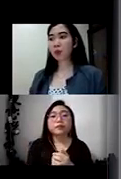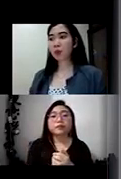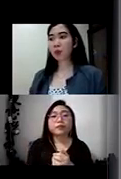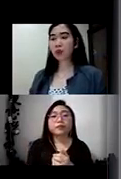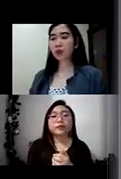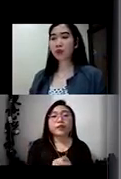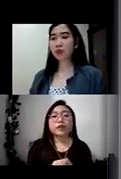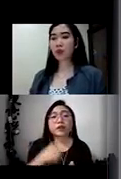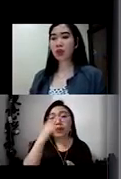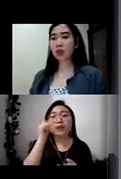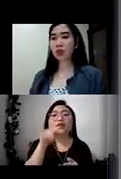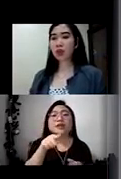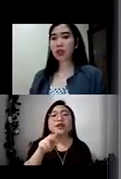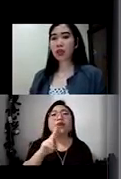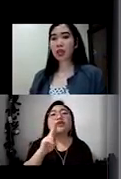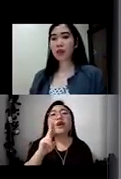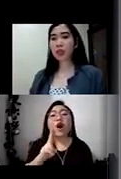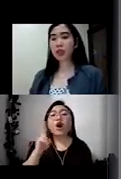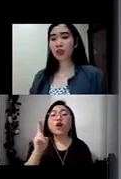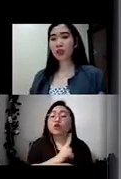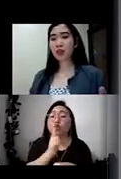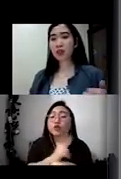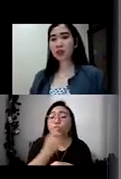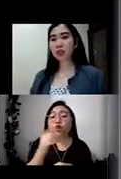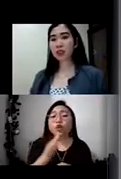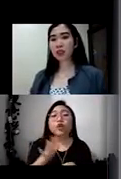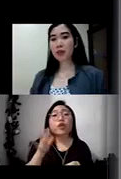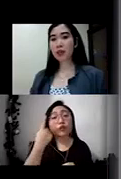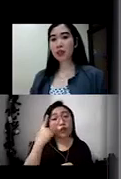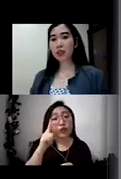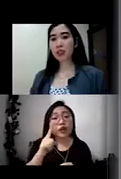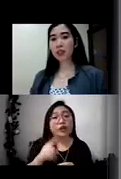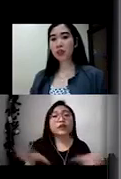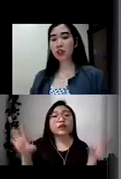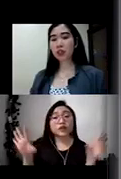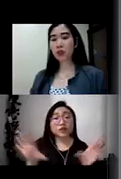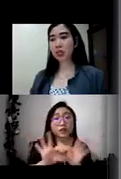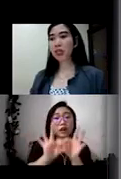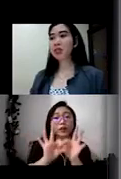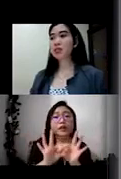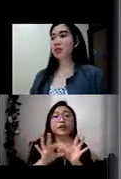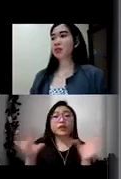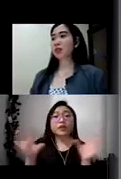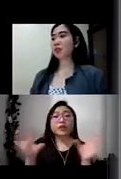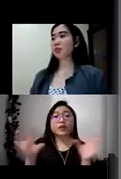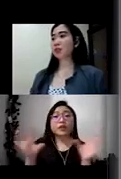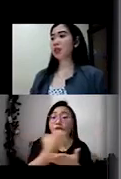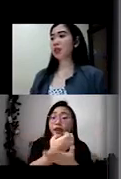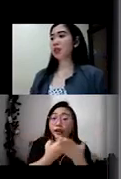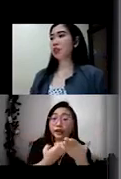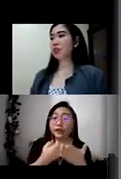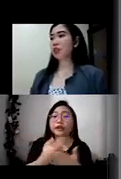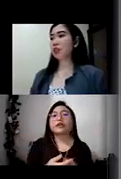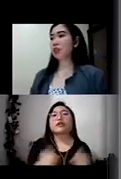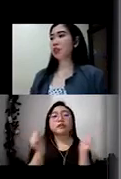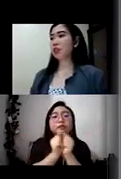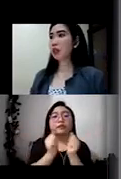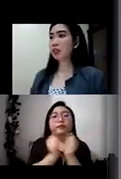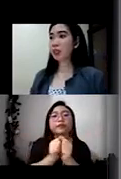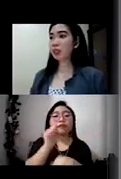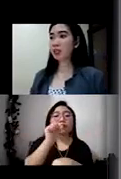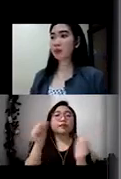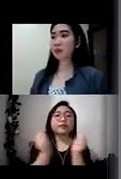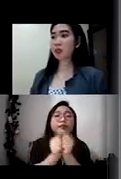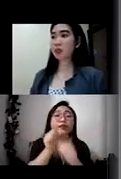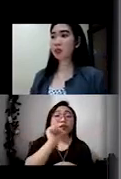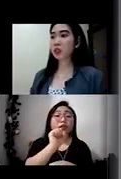so useful if you are having a collaborative editing with your colleagues. Okay? So if you are